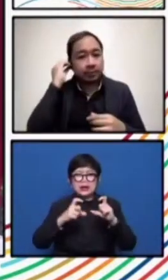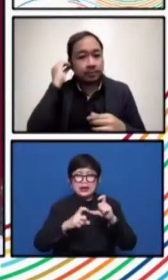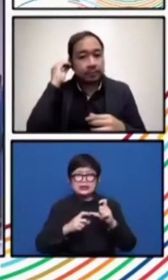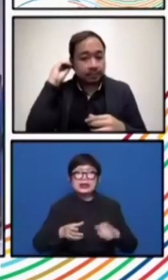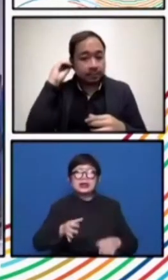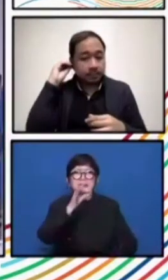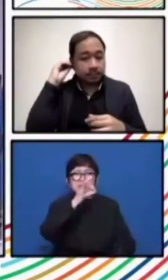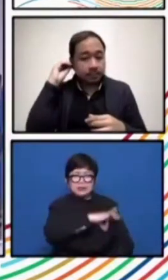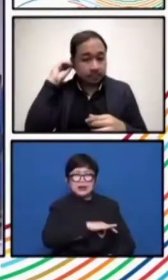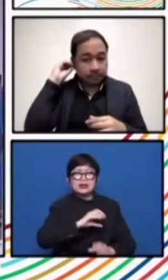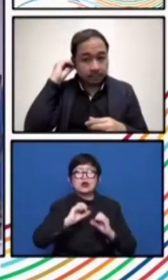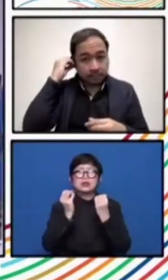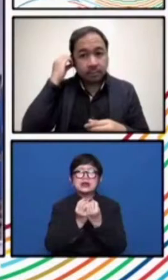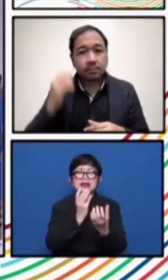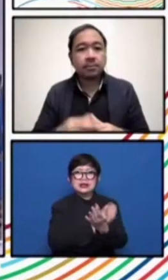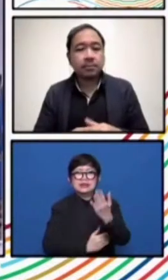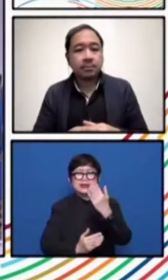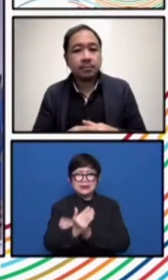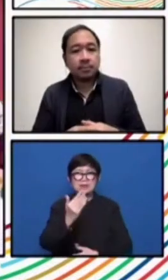much